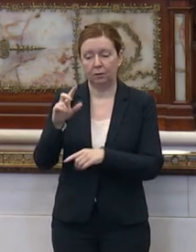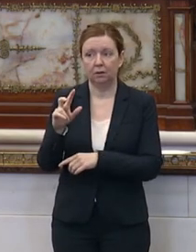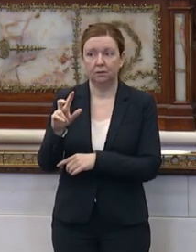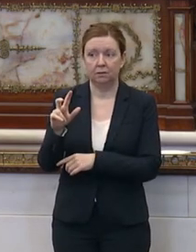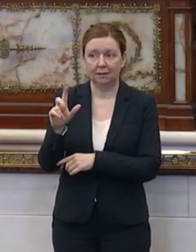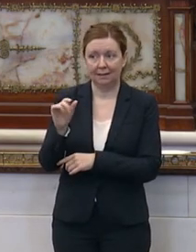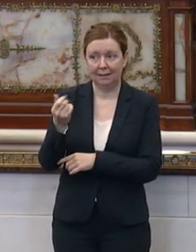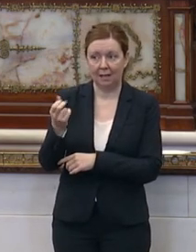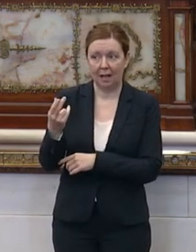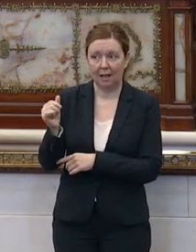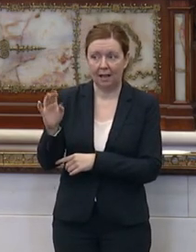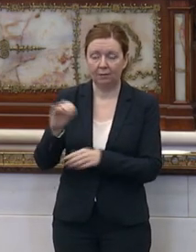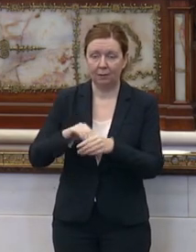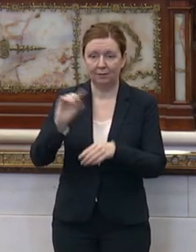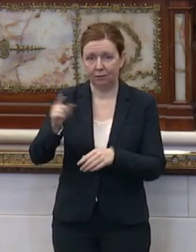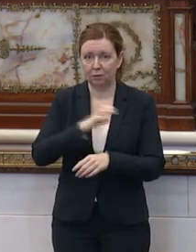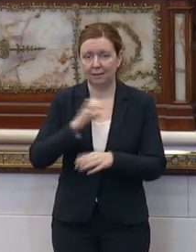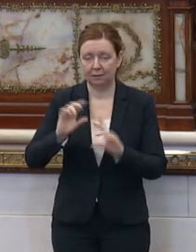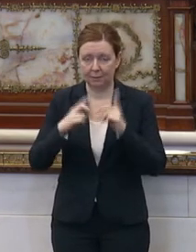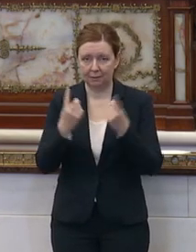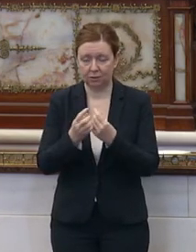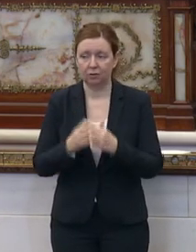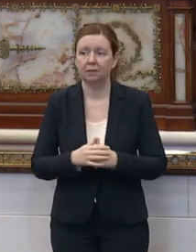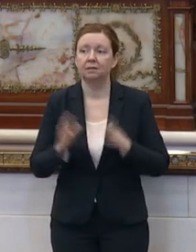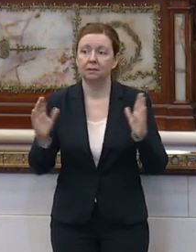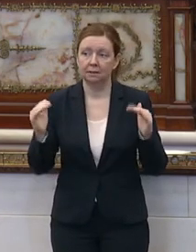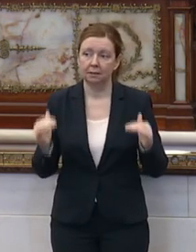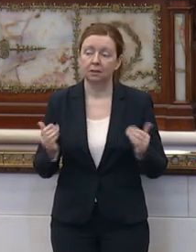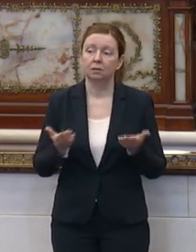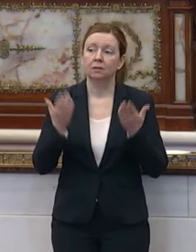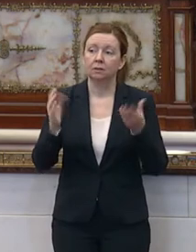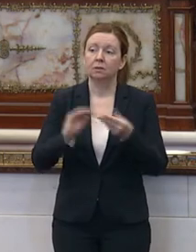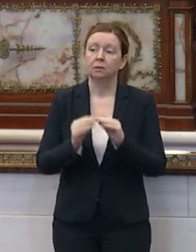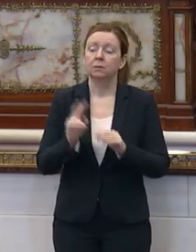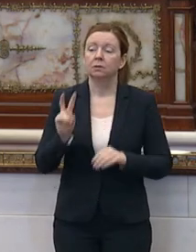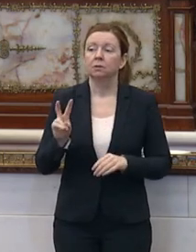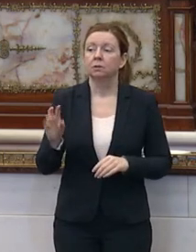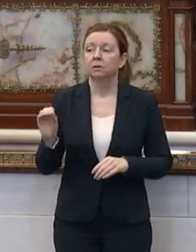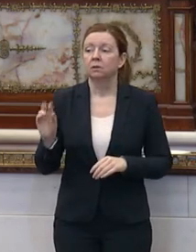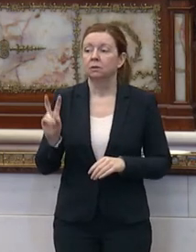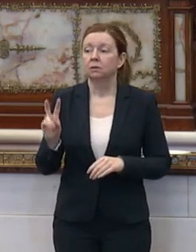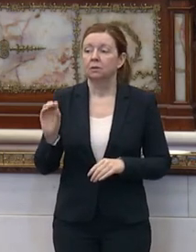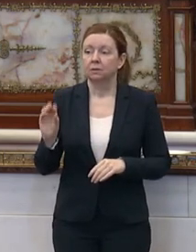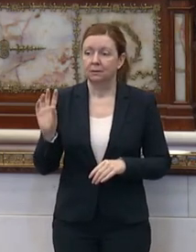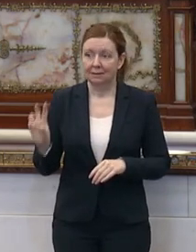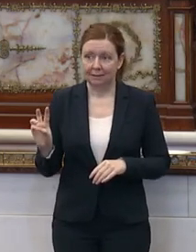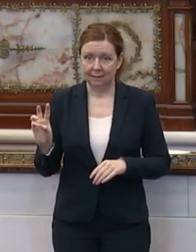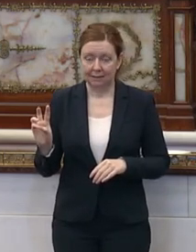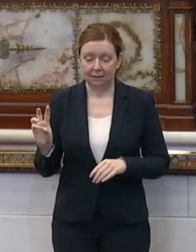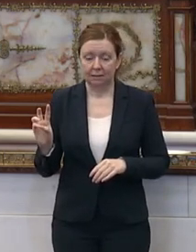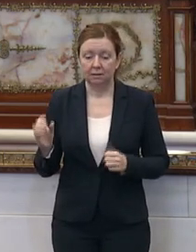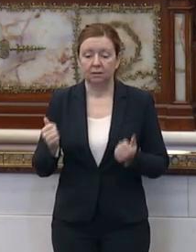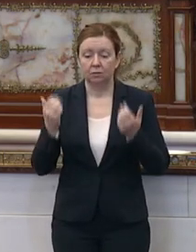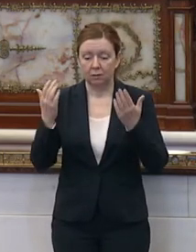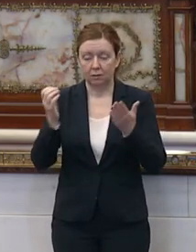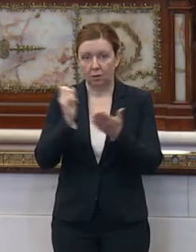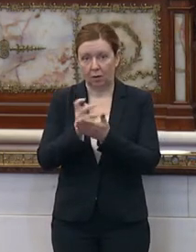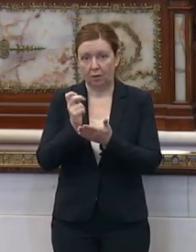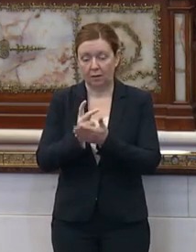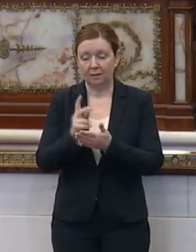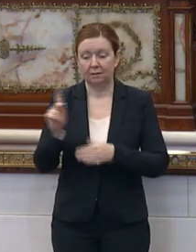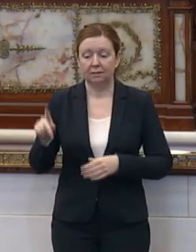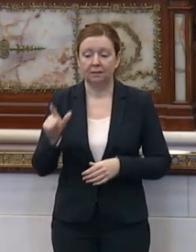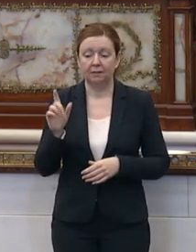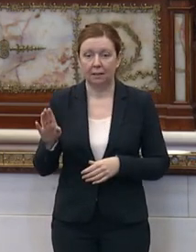Avenue, located in the 1st Councilmanic District. And resolution number 220206, entitled a resolution authorizing